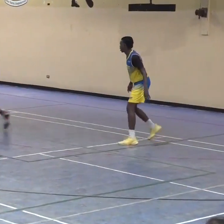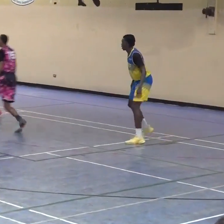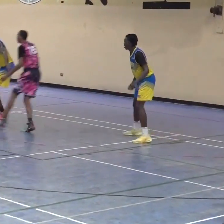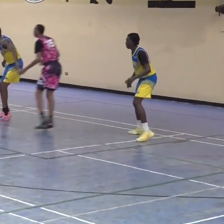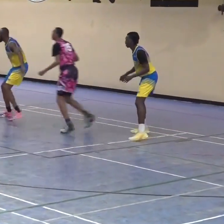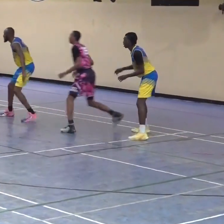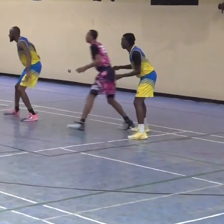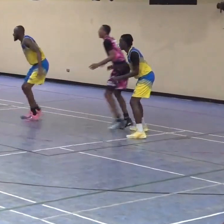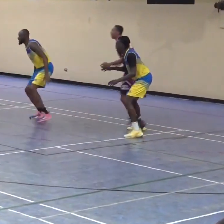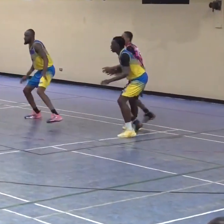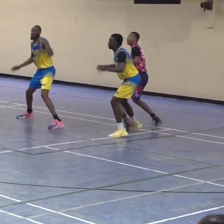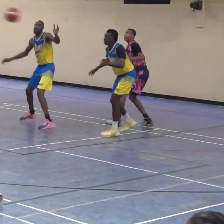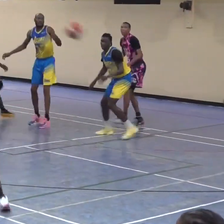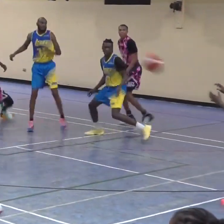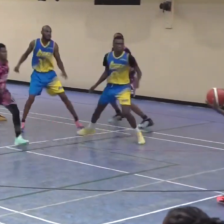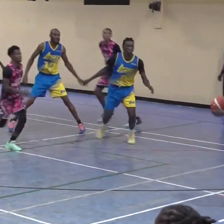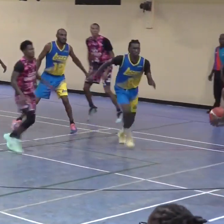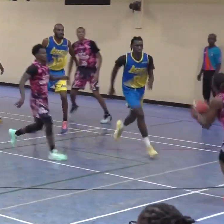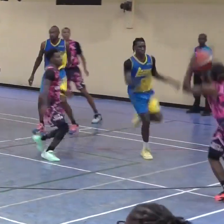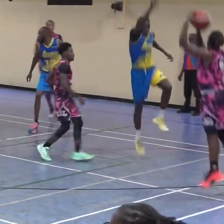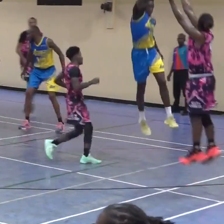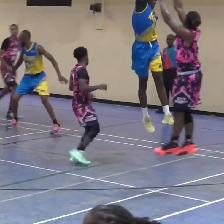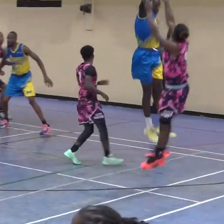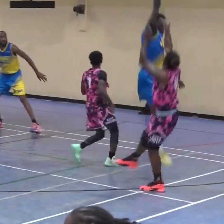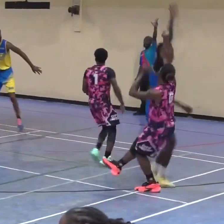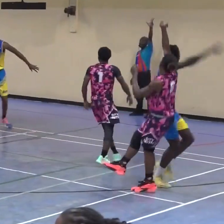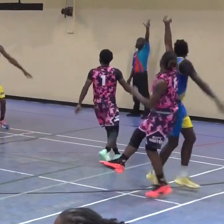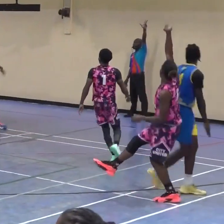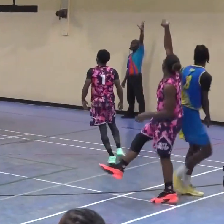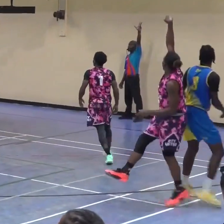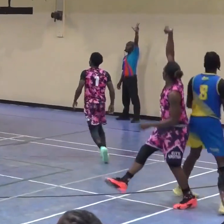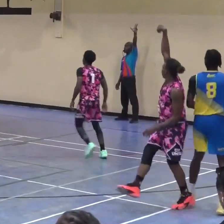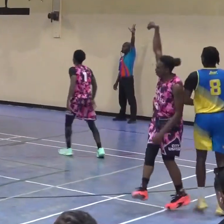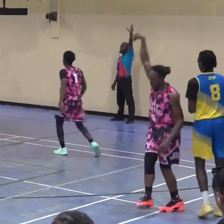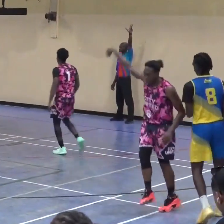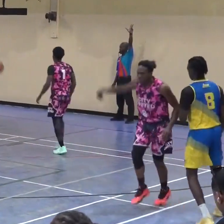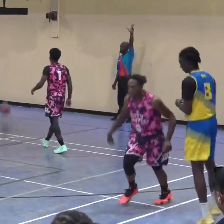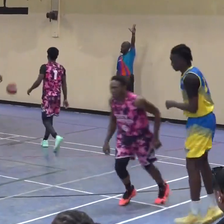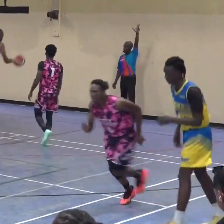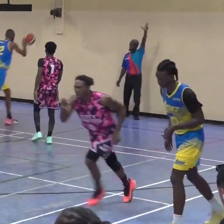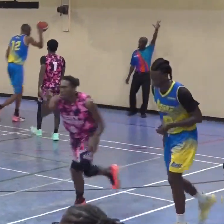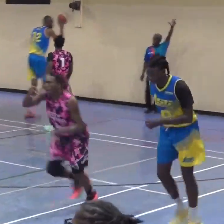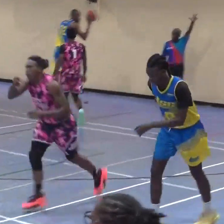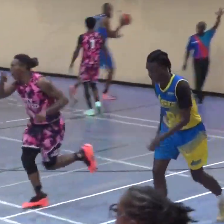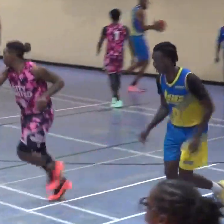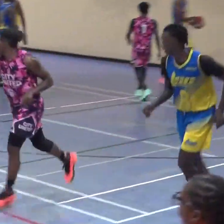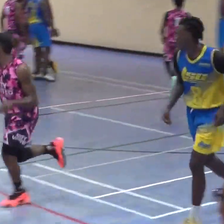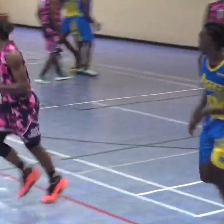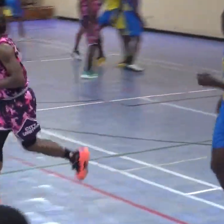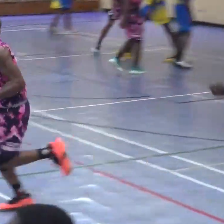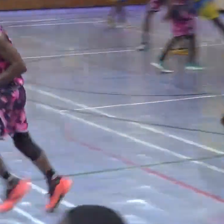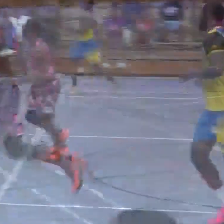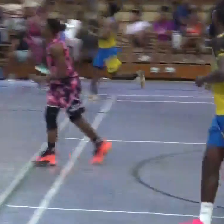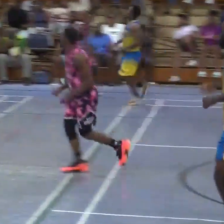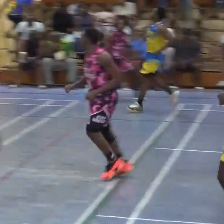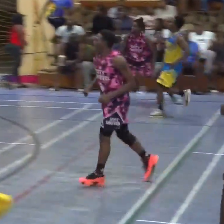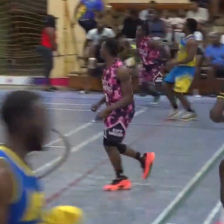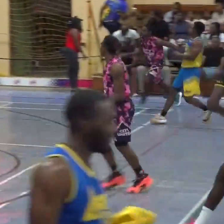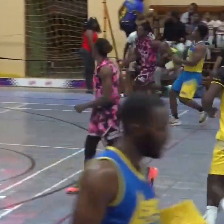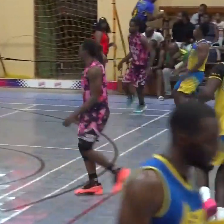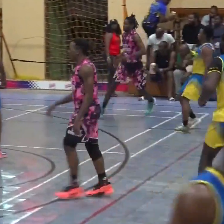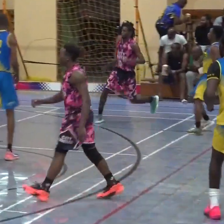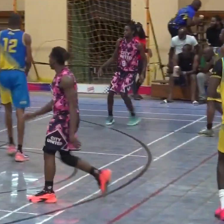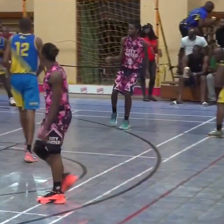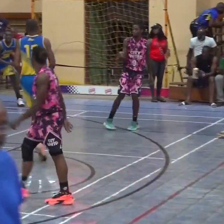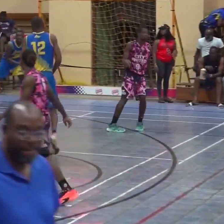things all in their favor, with all hands on deck to ensure the plays always bore fruit, with Nico Brewster coming up big at the arc. Lakers